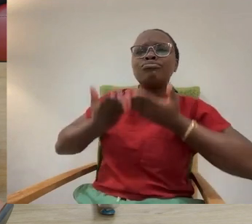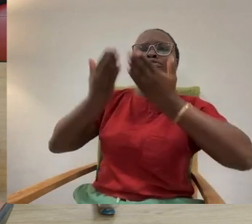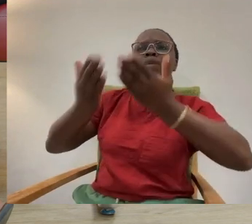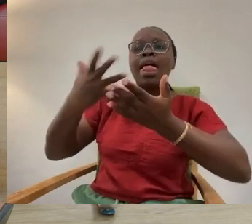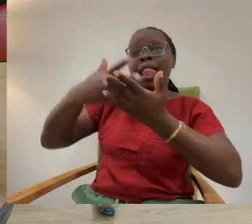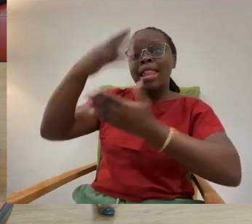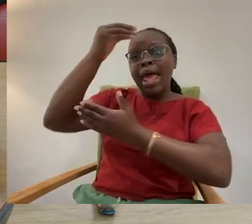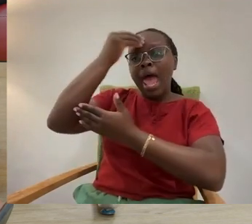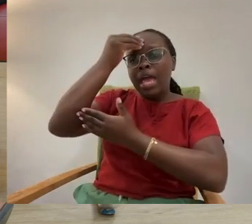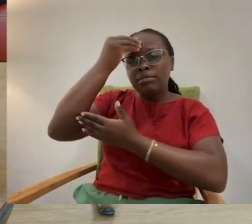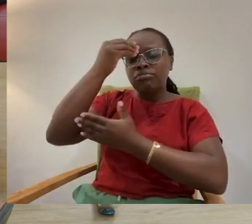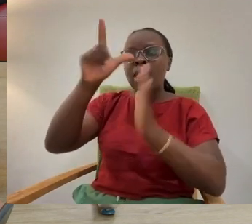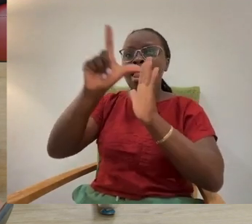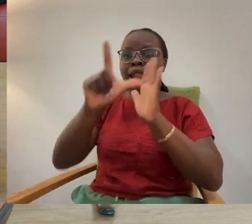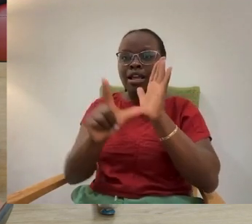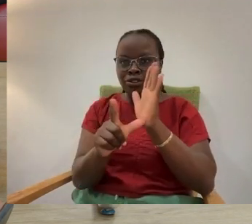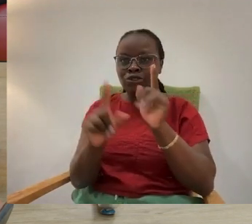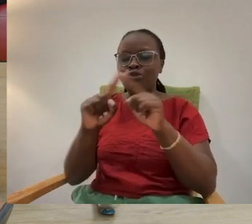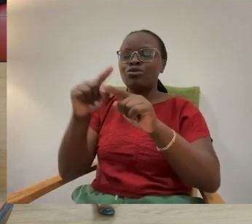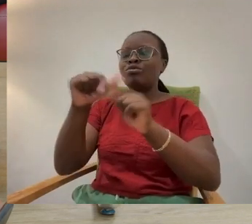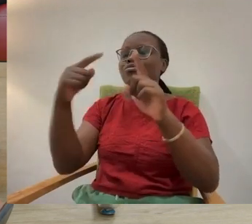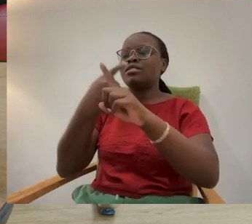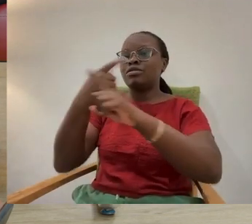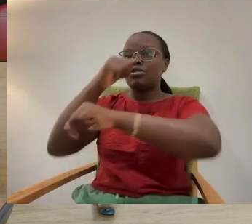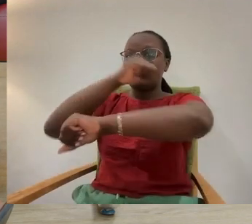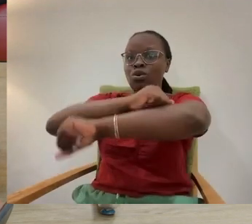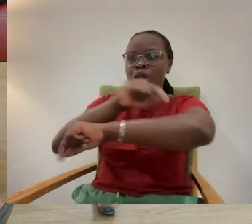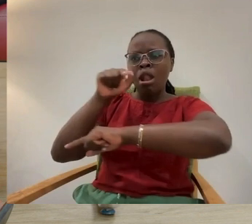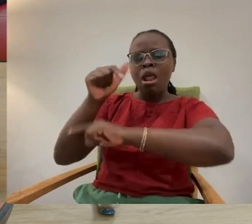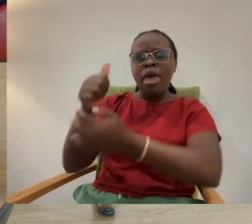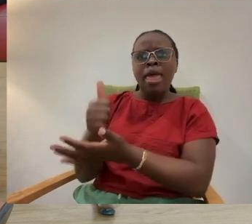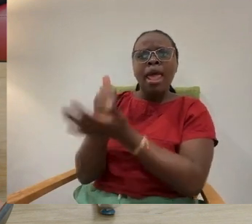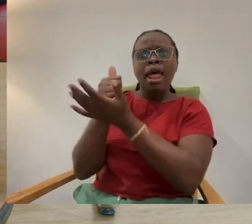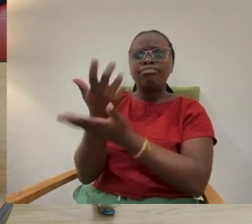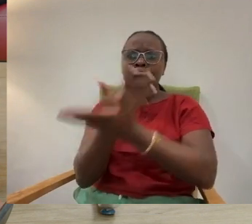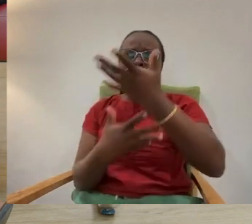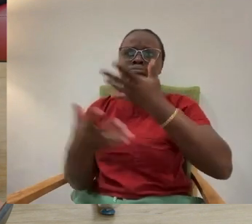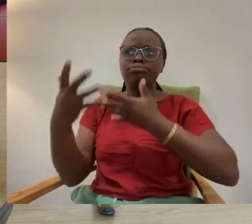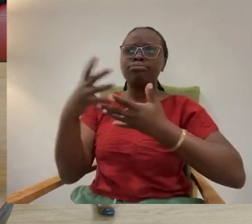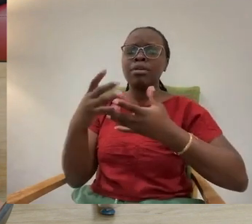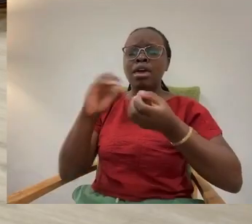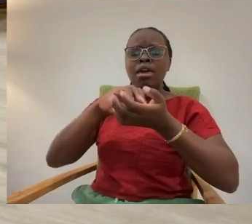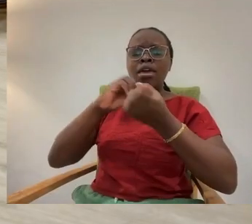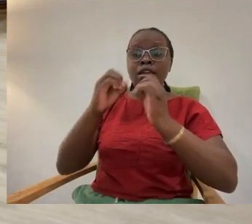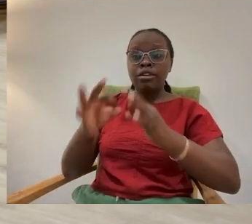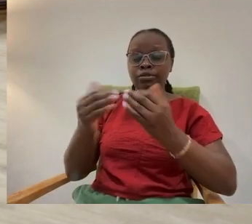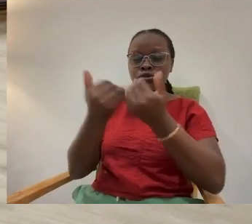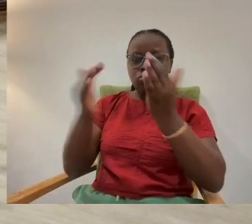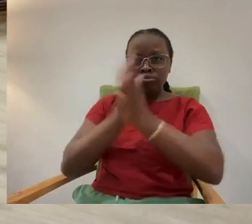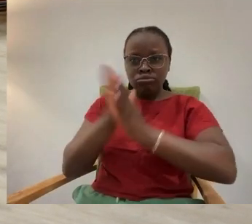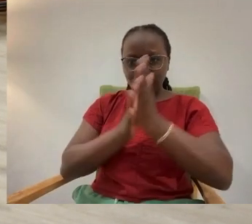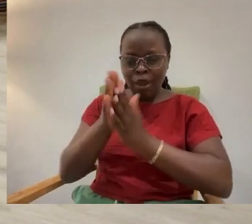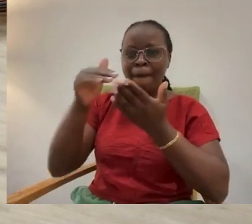These EdTech solutions provided different kind of engagement depending on the student level capacity, and